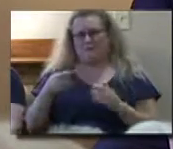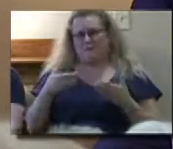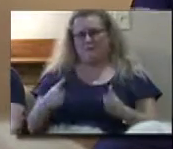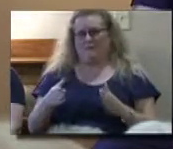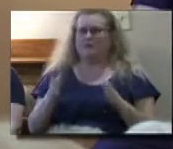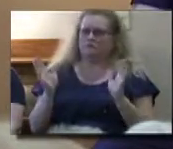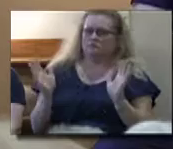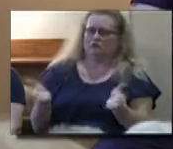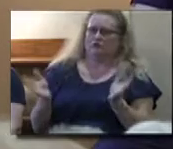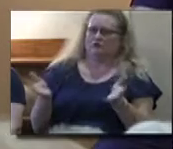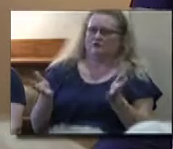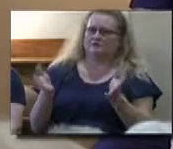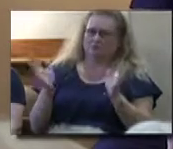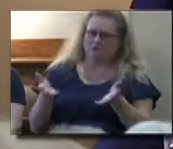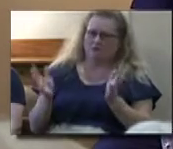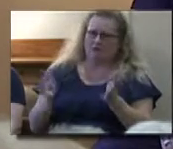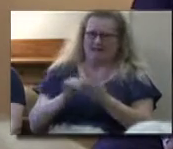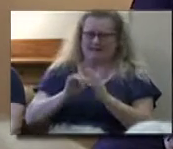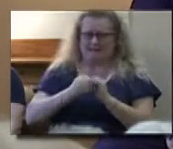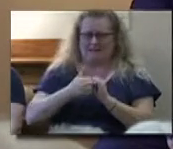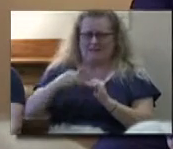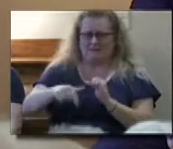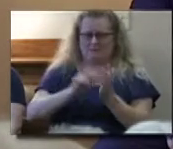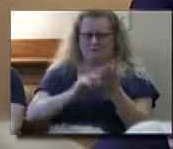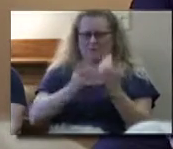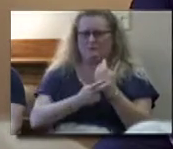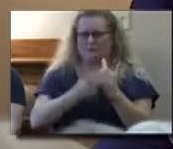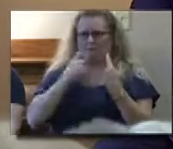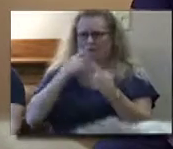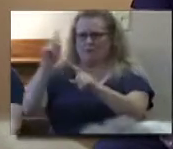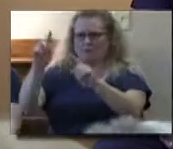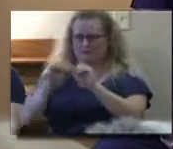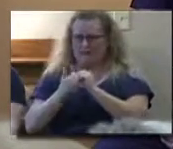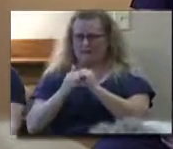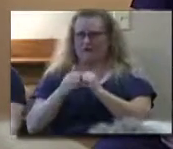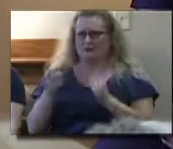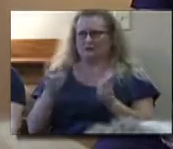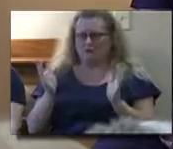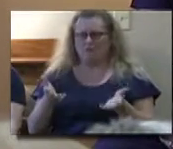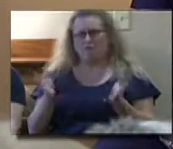talking. That's how the program works. It's kind of an intense talk therapy.